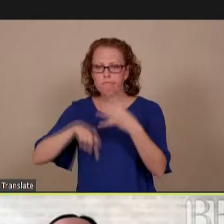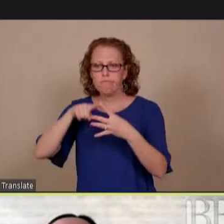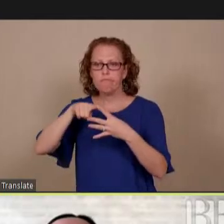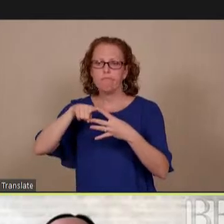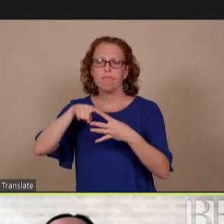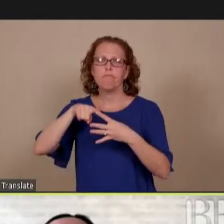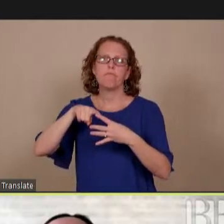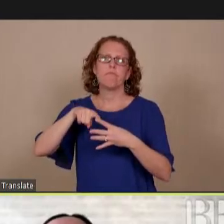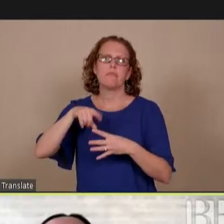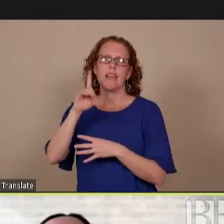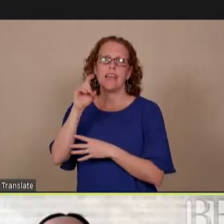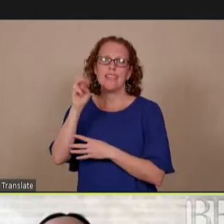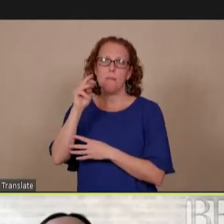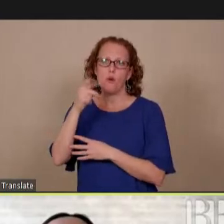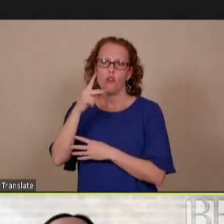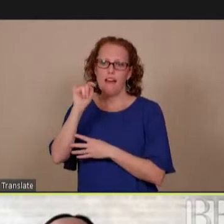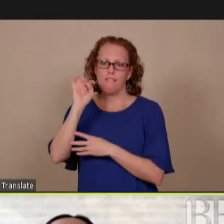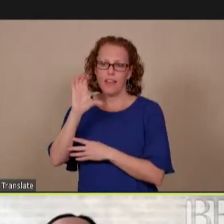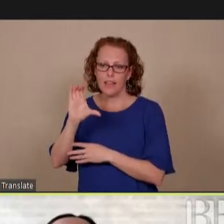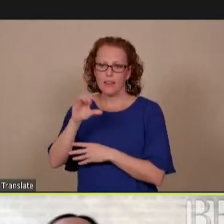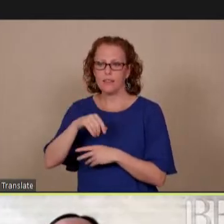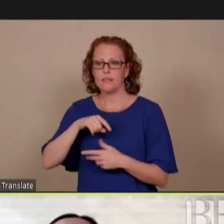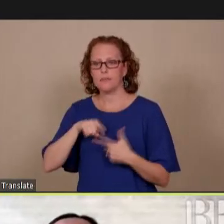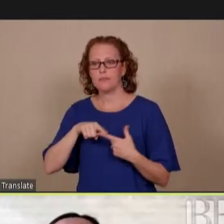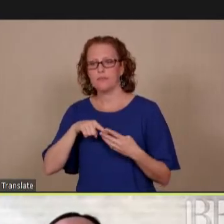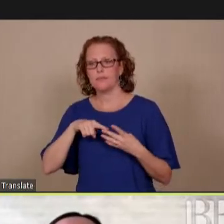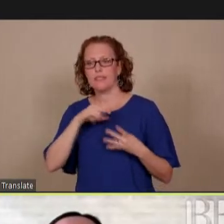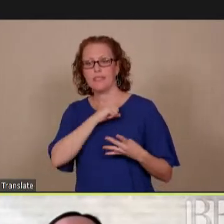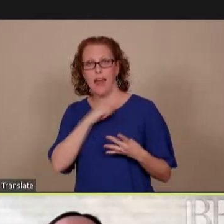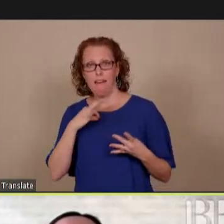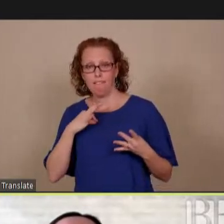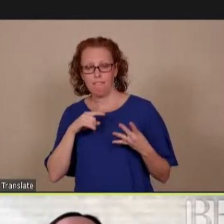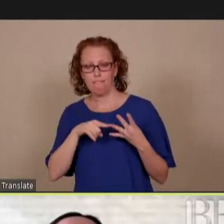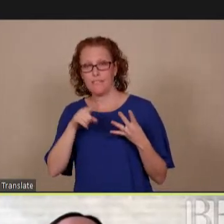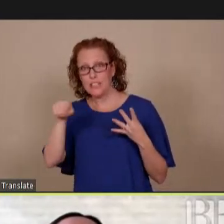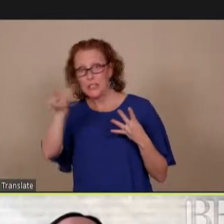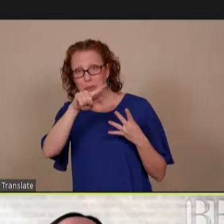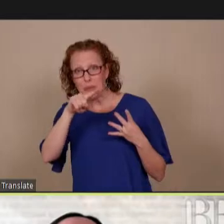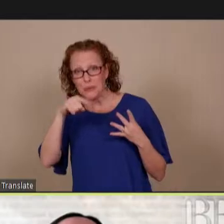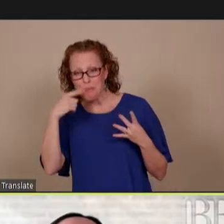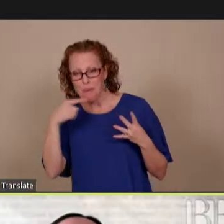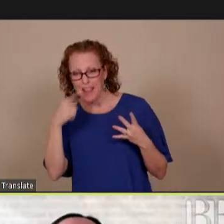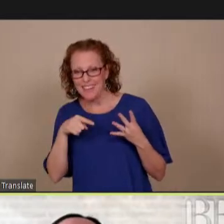staff expertise, your input, and council input.